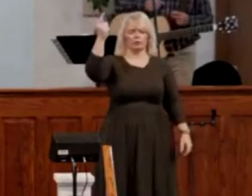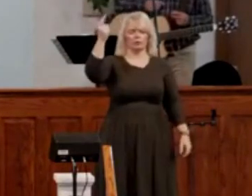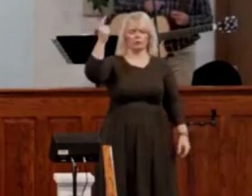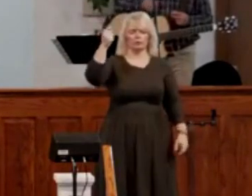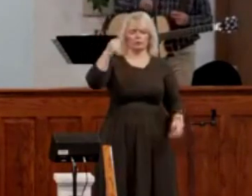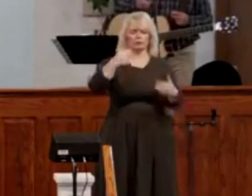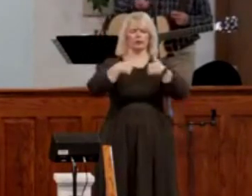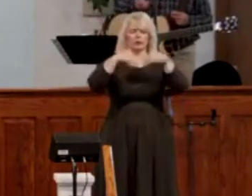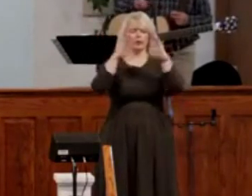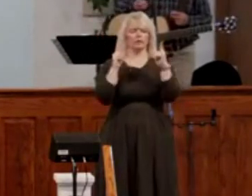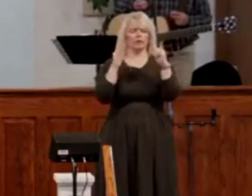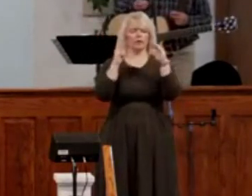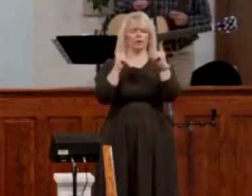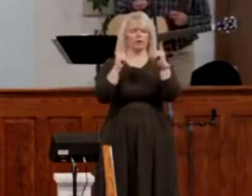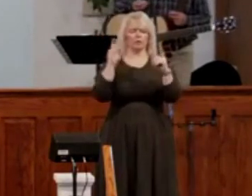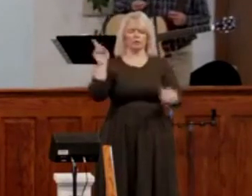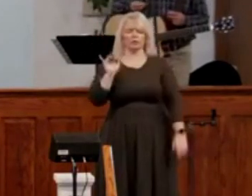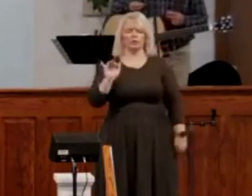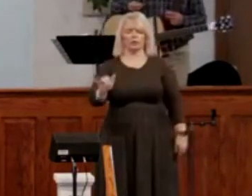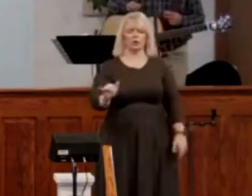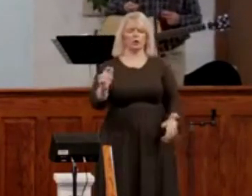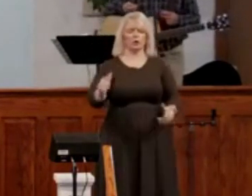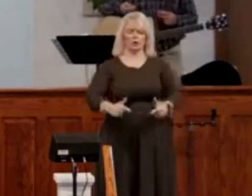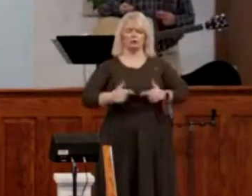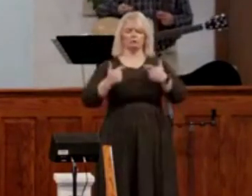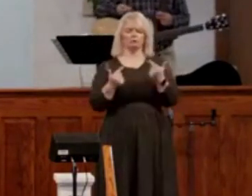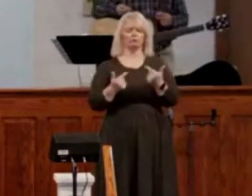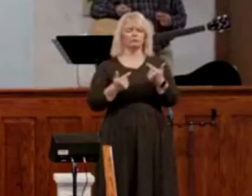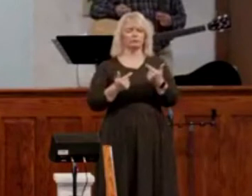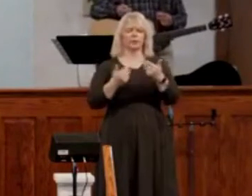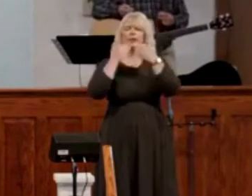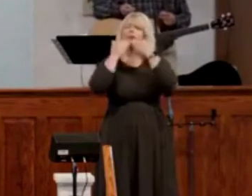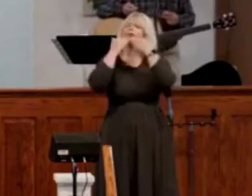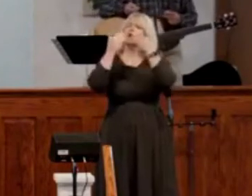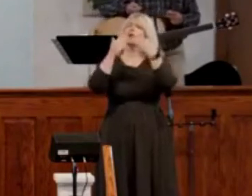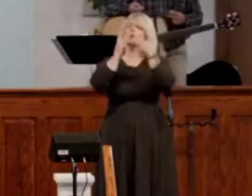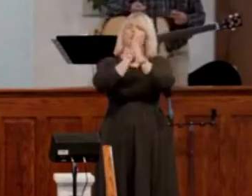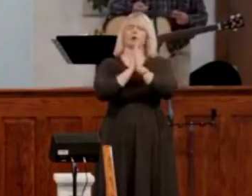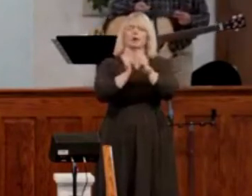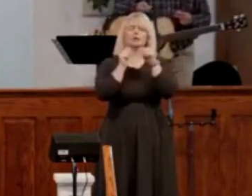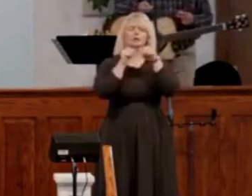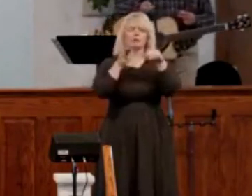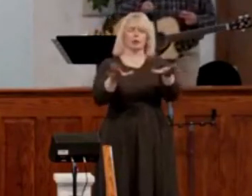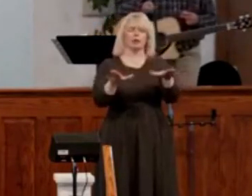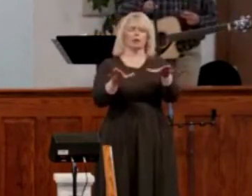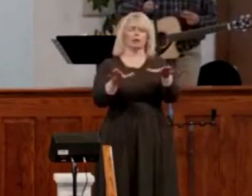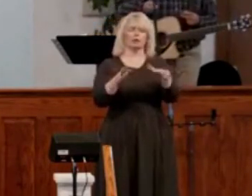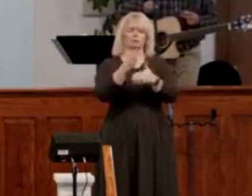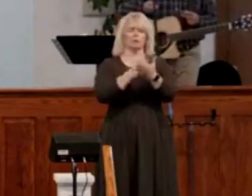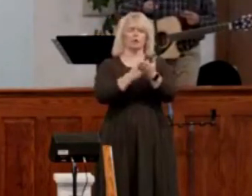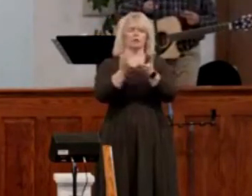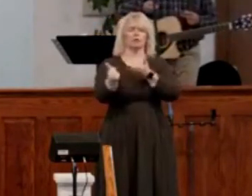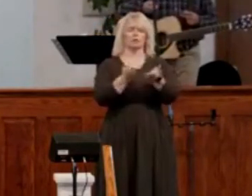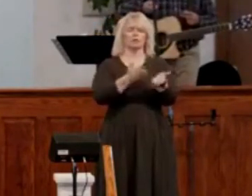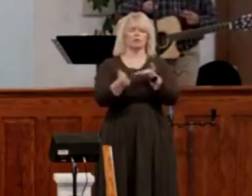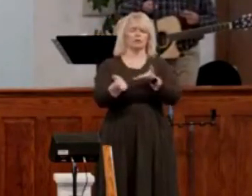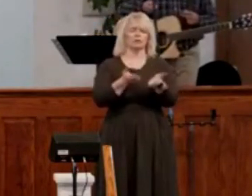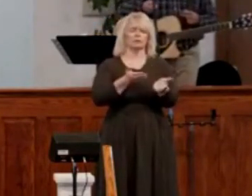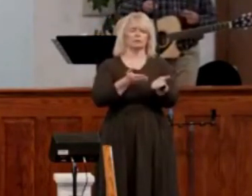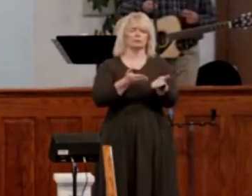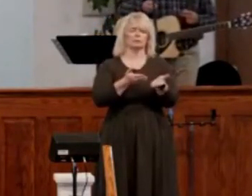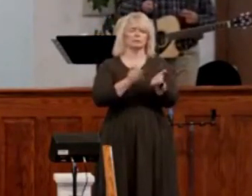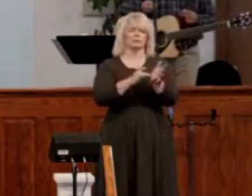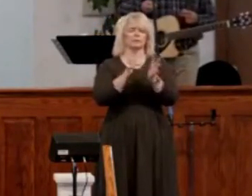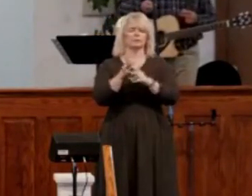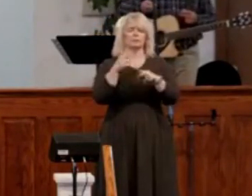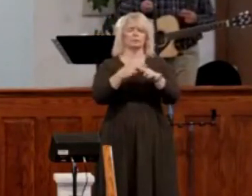could have the hope of eternal life. Father, we thank you for it and ask that you would bless this part of our service. It's